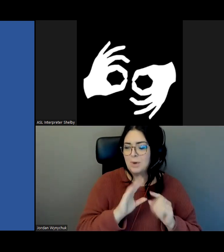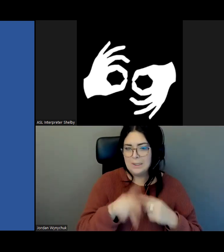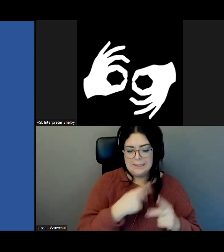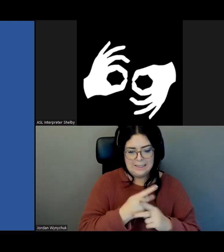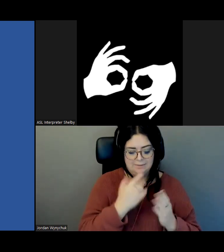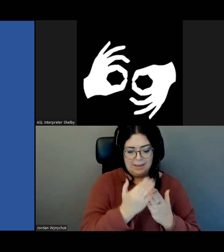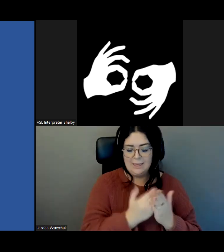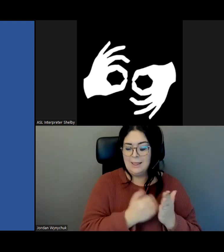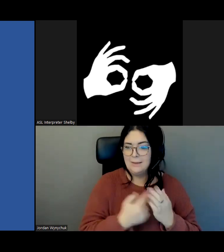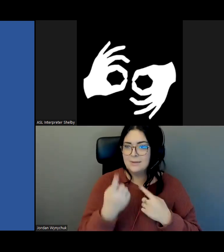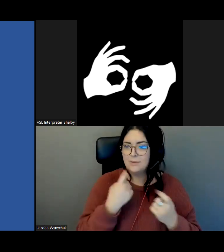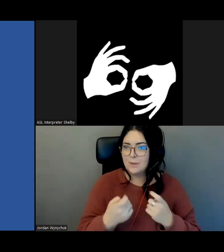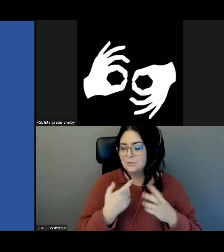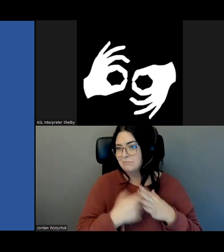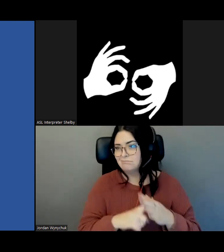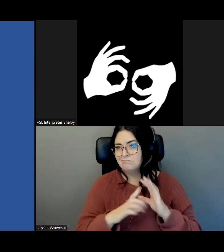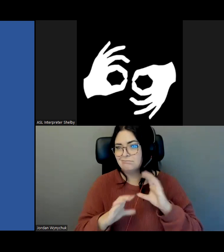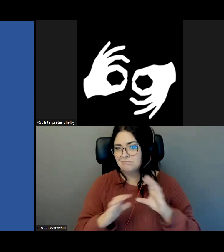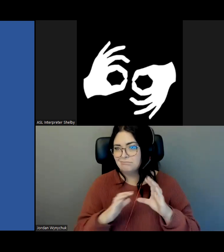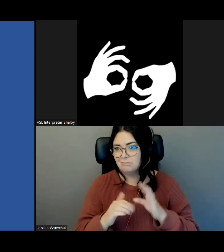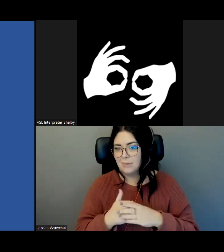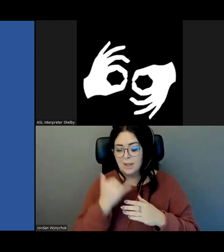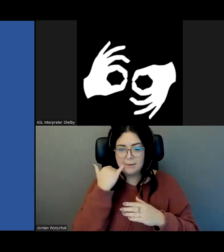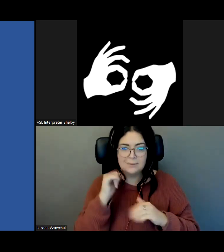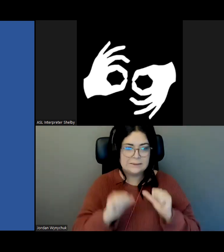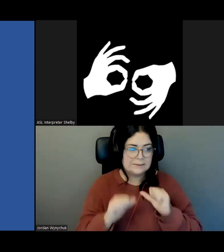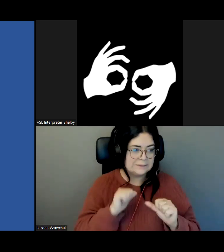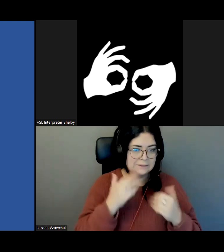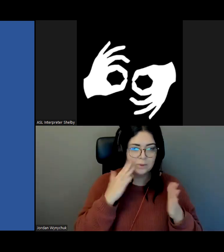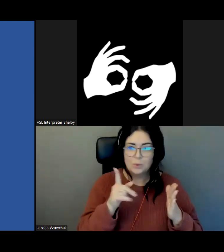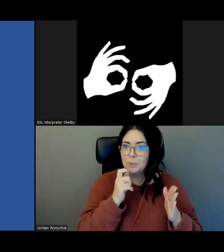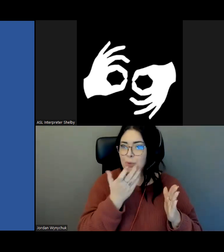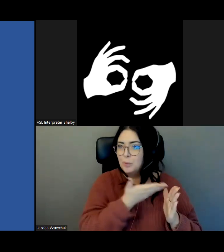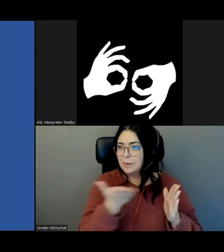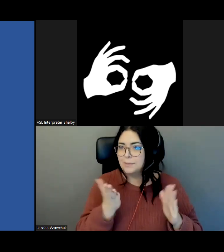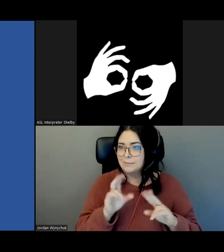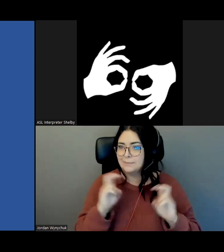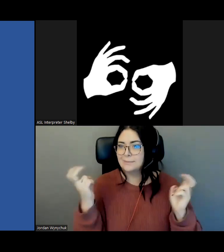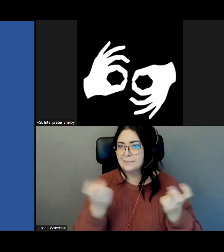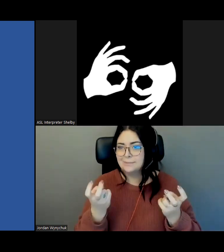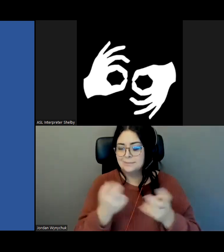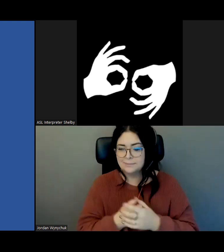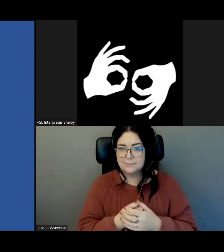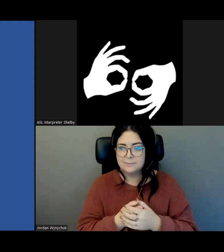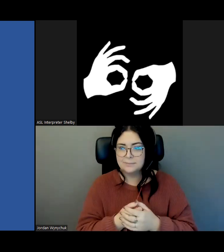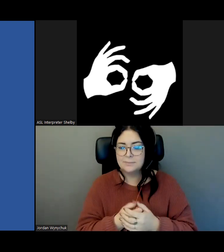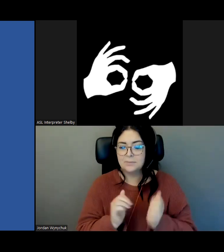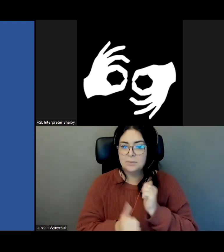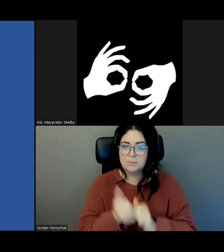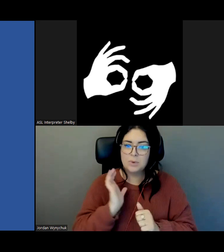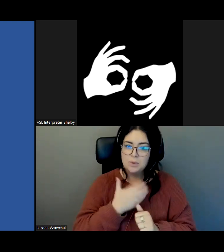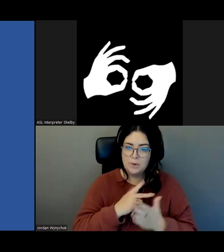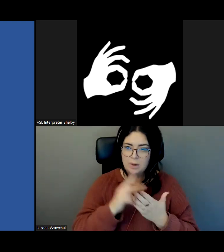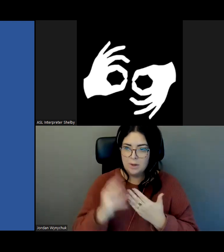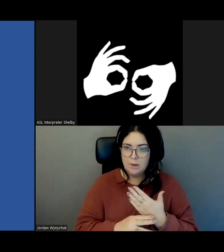in instances where they didn't know a whole lot of people at an event. So a lot of our programming